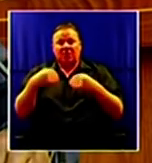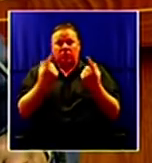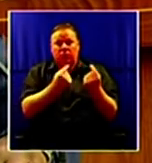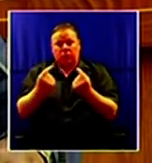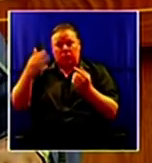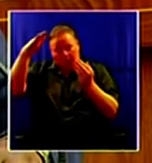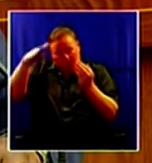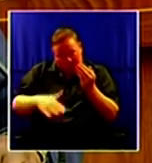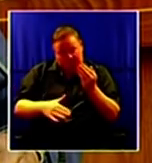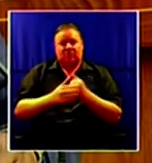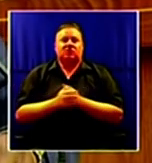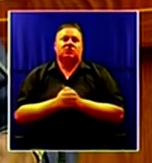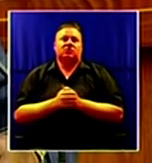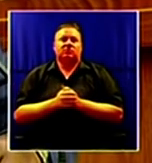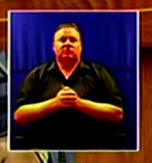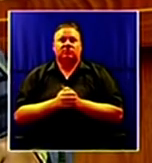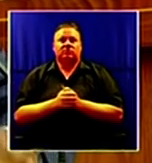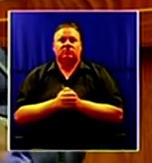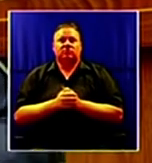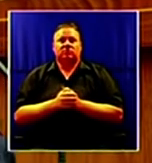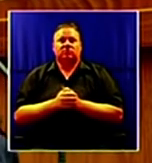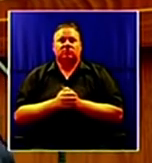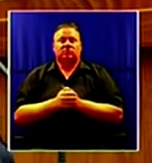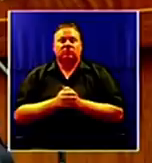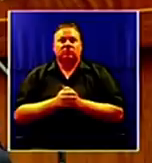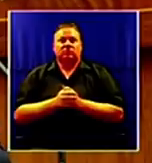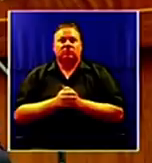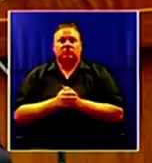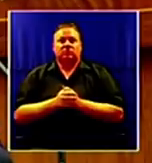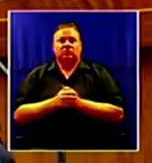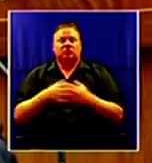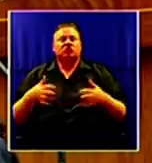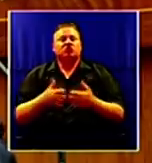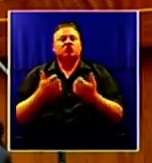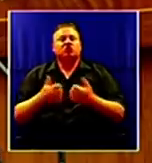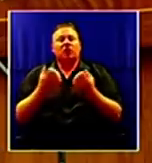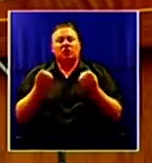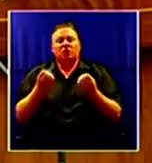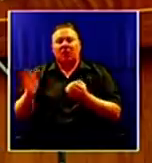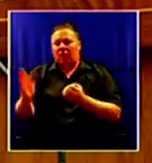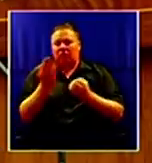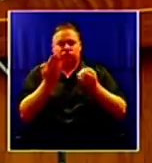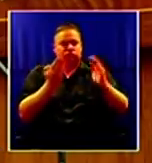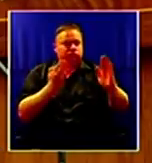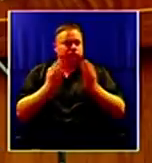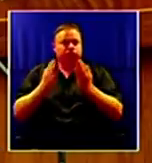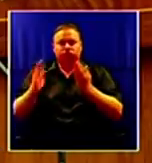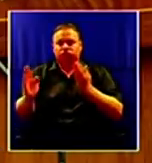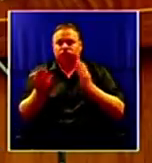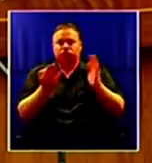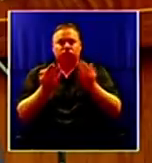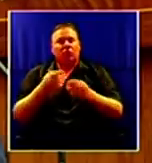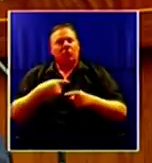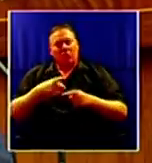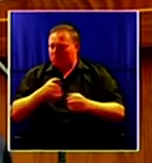Honorable members, we face many challenges as a developing country. We are confronting these challenges head on.